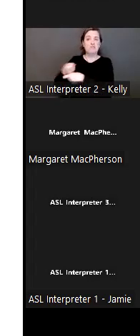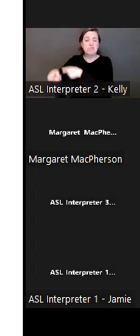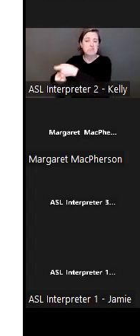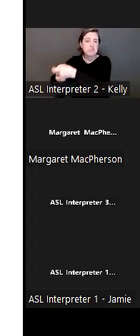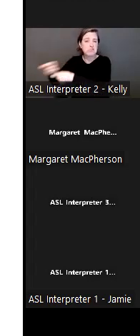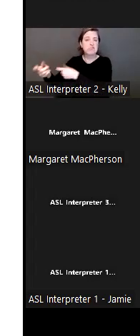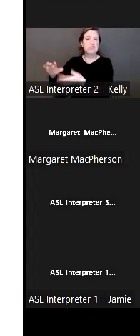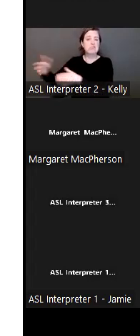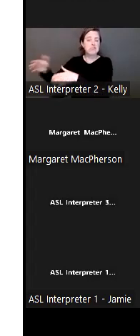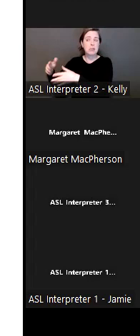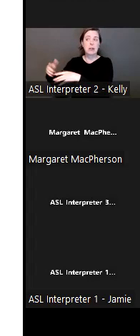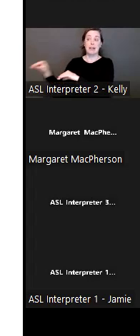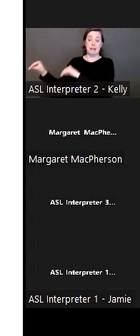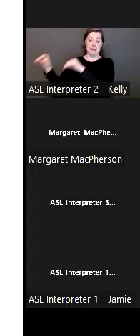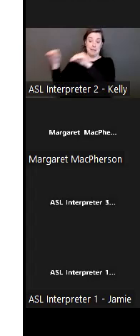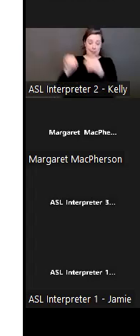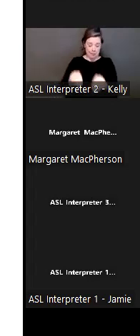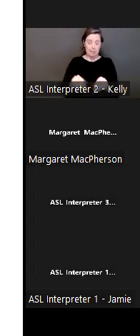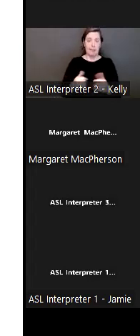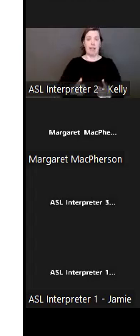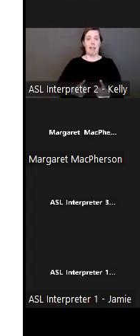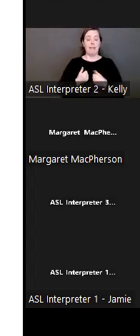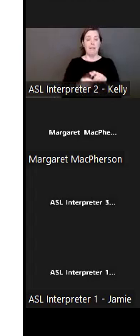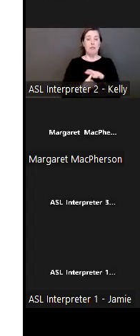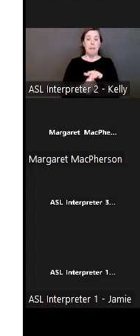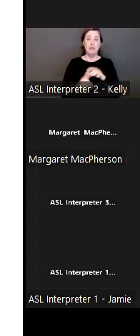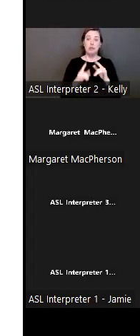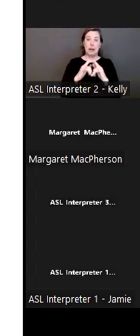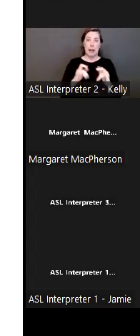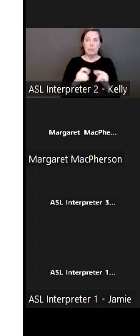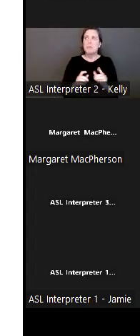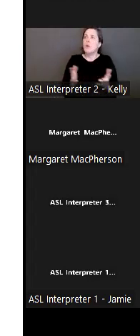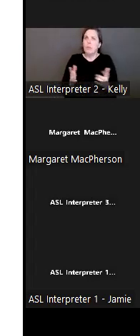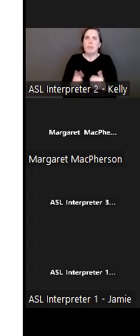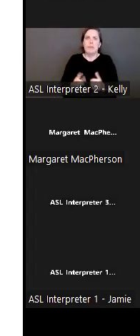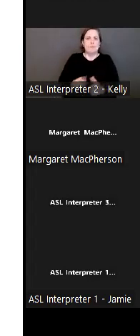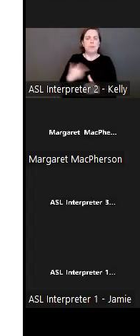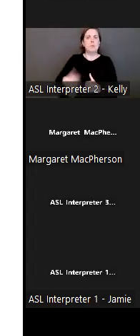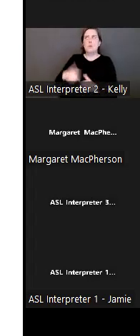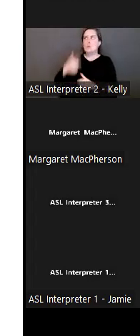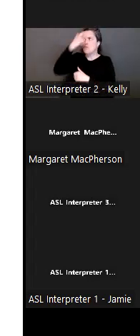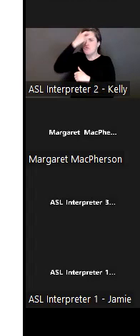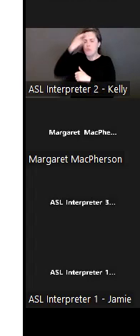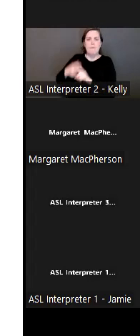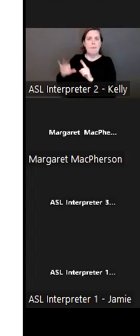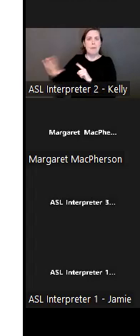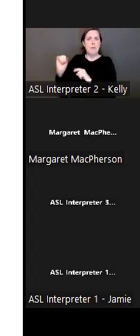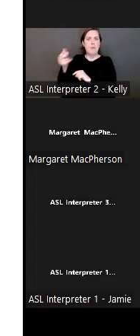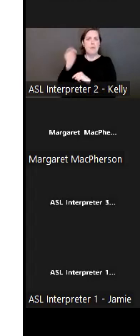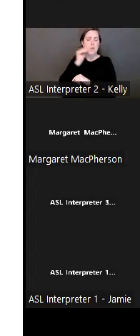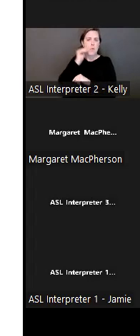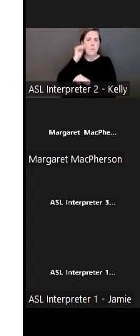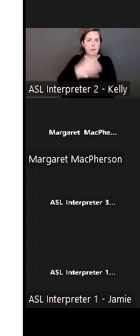the fact that they've been in a refugee camp, first of all, they've experienced the war and genocide and that violence in their home country. But